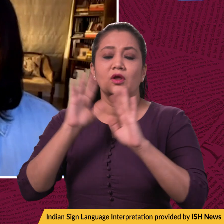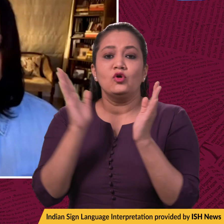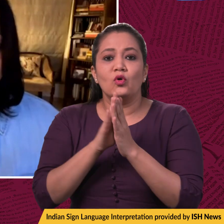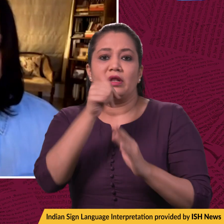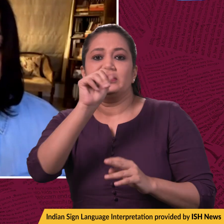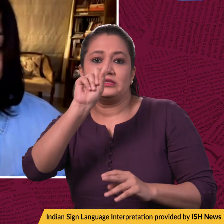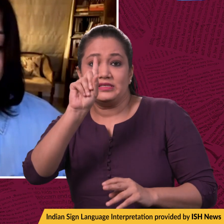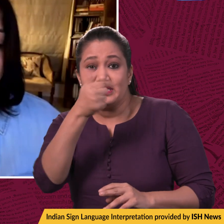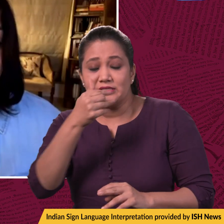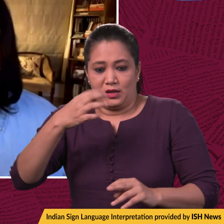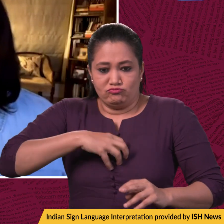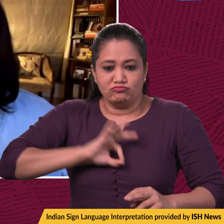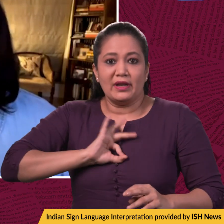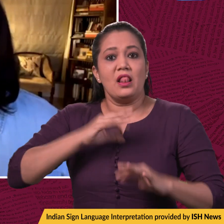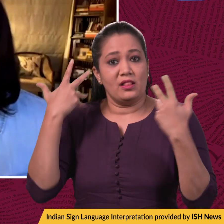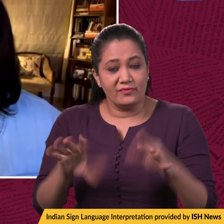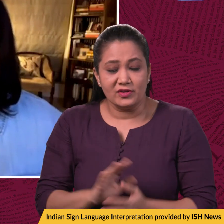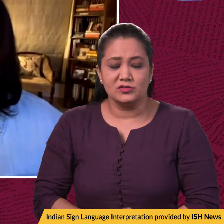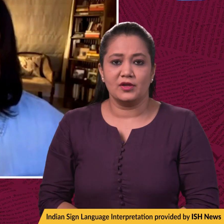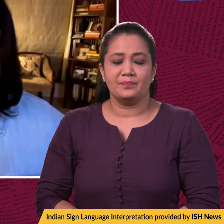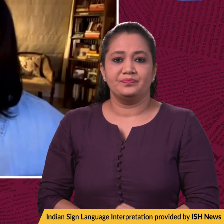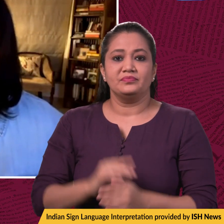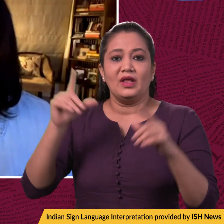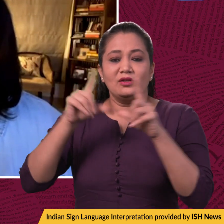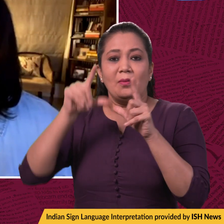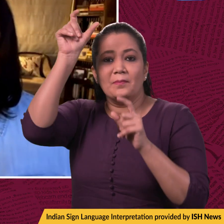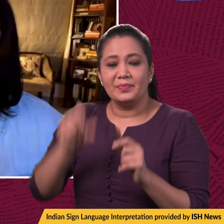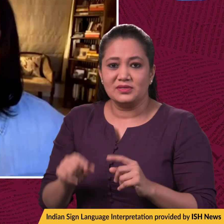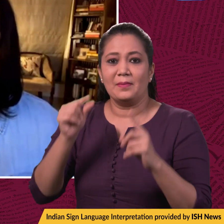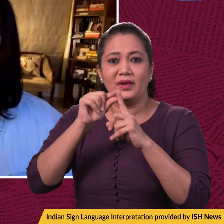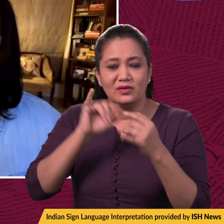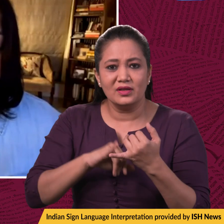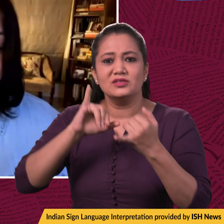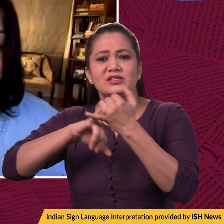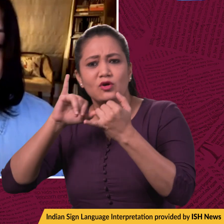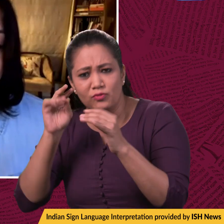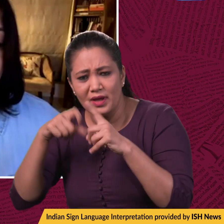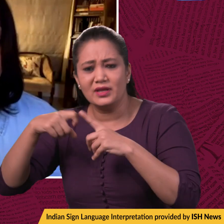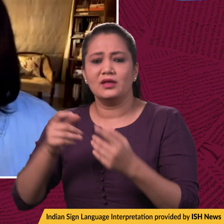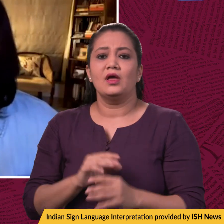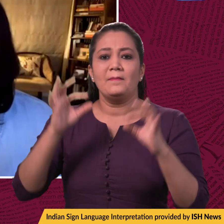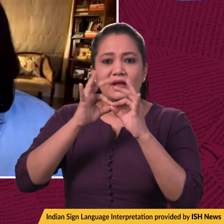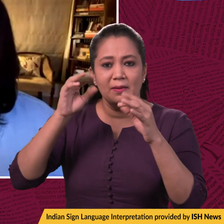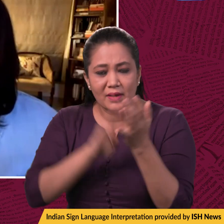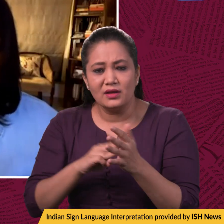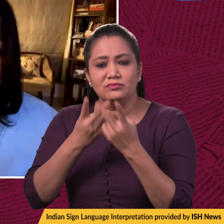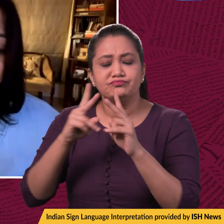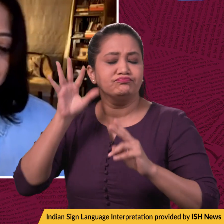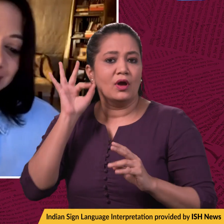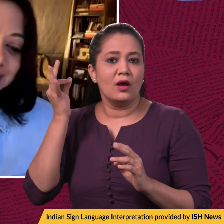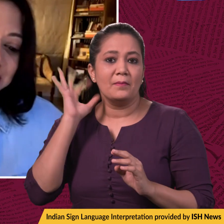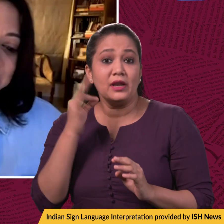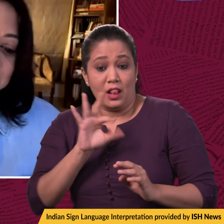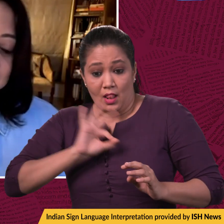16 medals in Bahrain. The Tokyo Paralympian Palak Kohli, Sanjana Kumari, Hardik Makkar clinched 3 medals